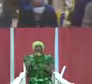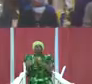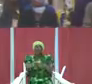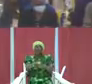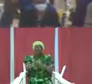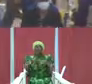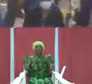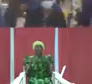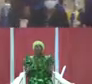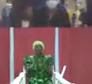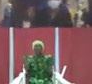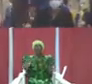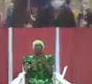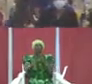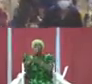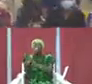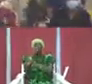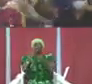Hallelujah.